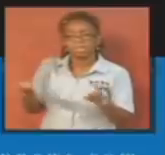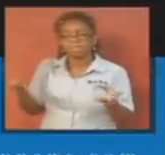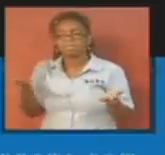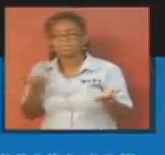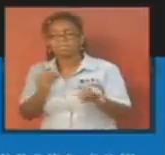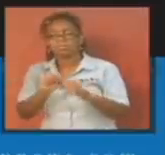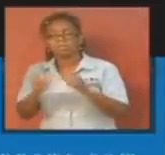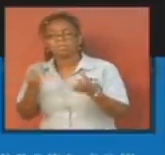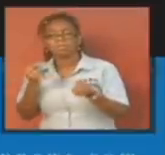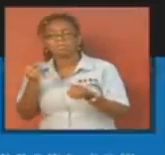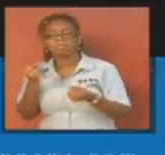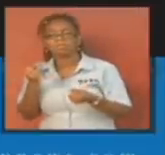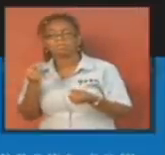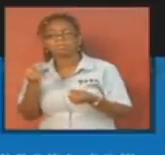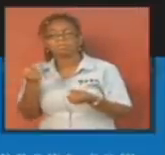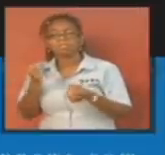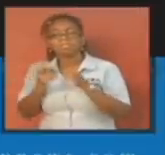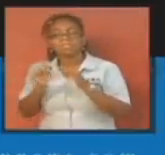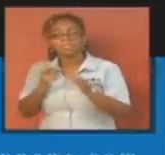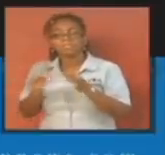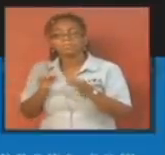more on that. And